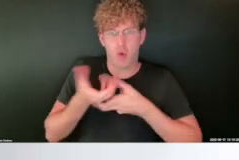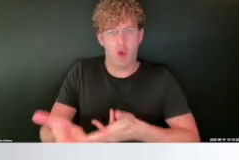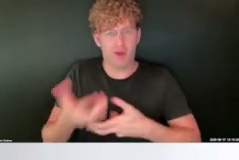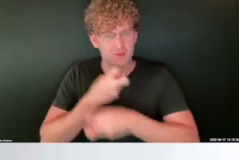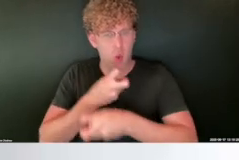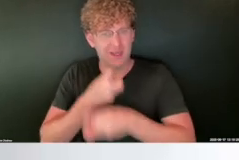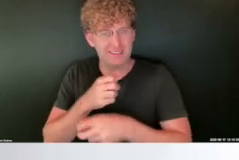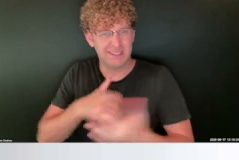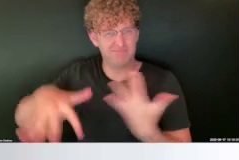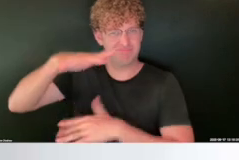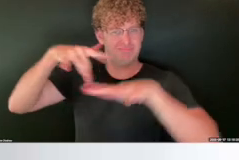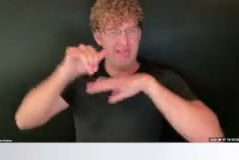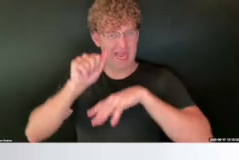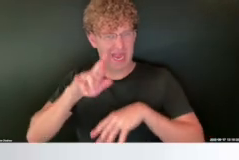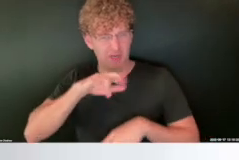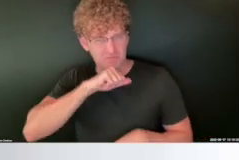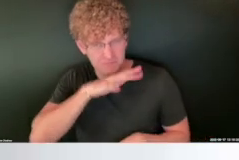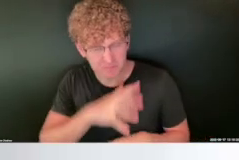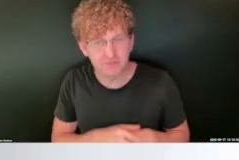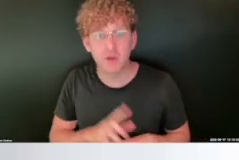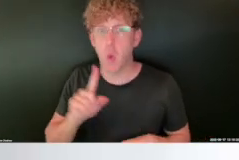own requirements for motor vehicles.